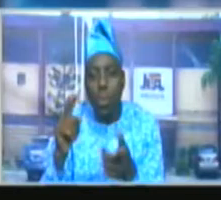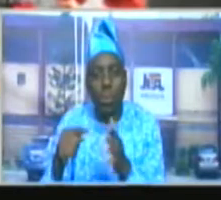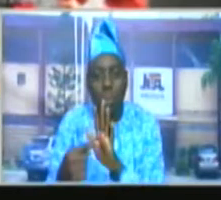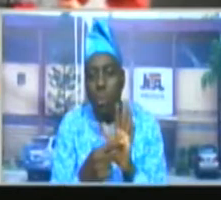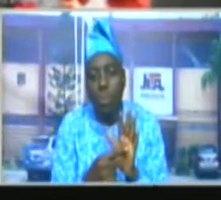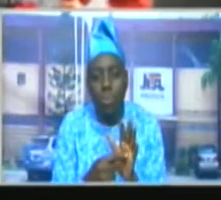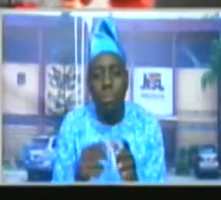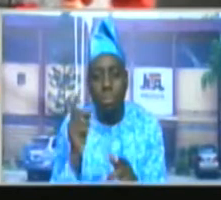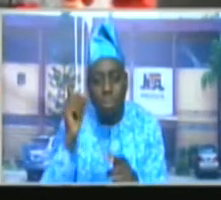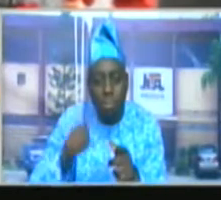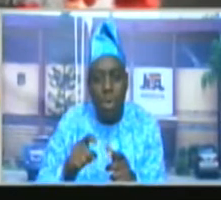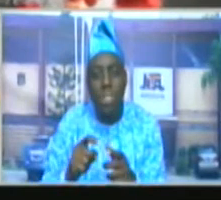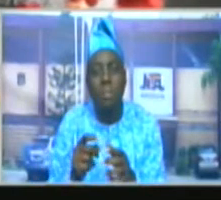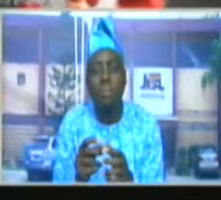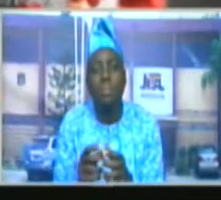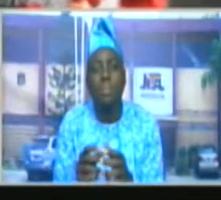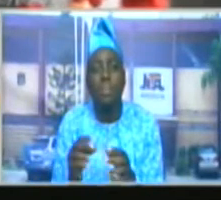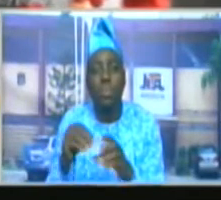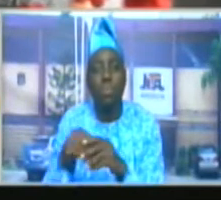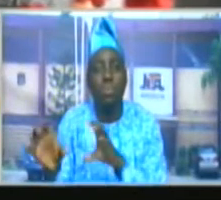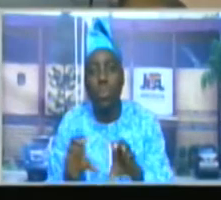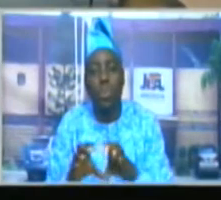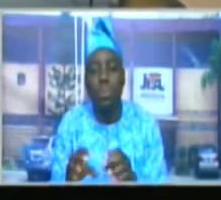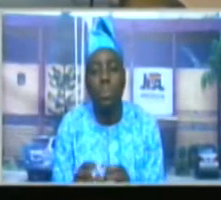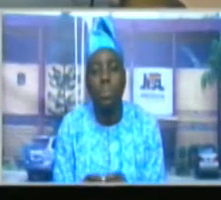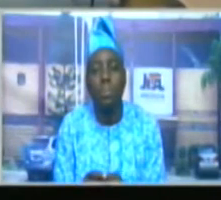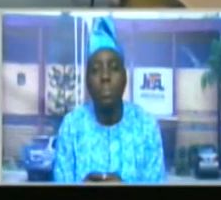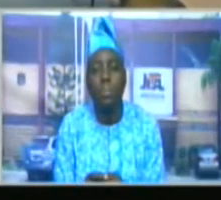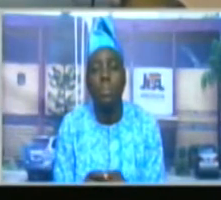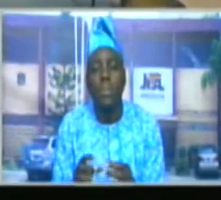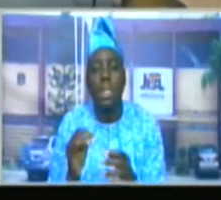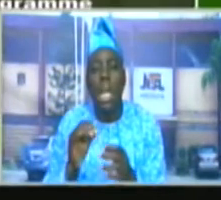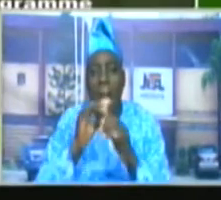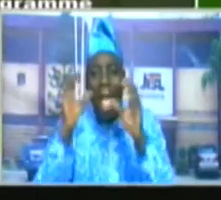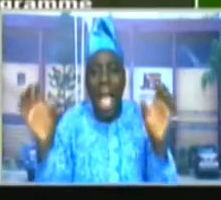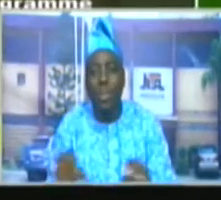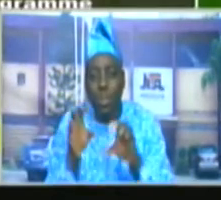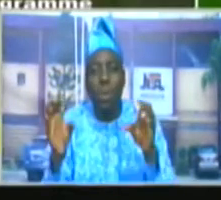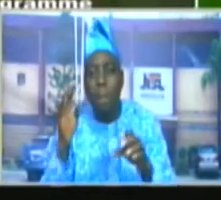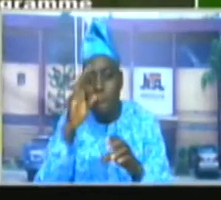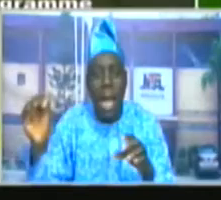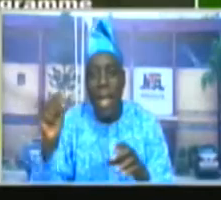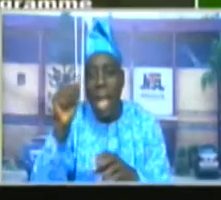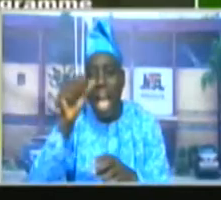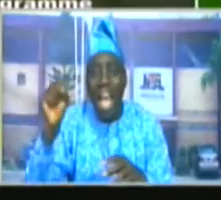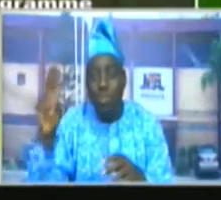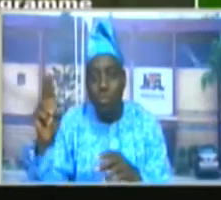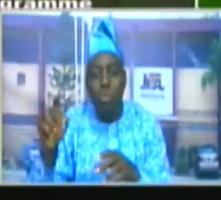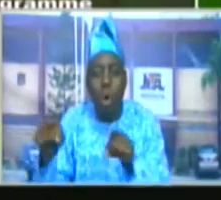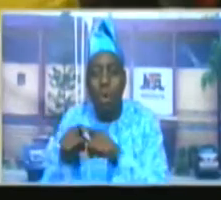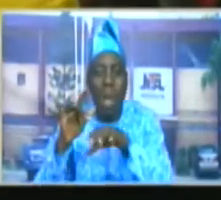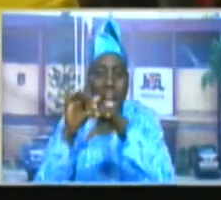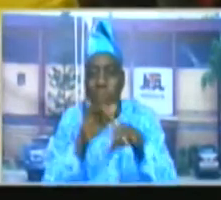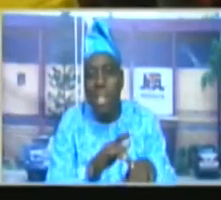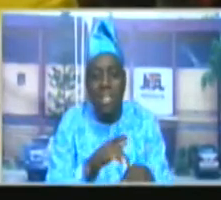due to constraints occasioned by COVID-19 pandemic. The industrial action by ASUU is also affecting some